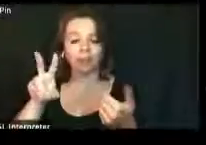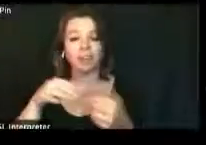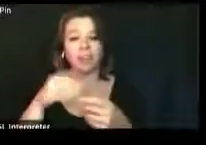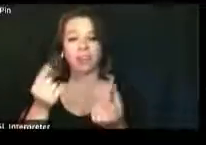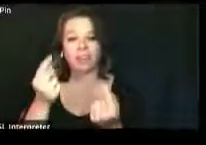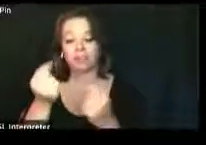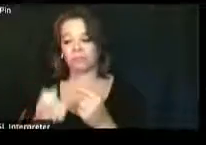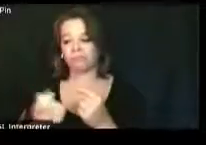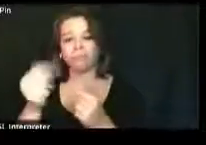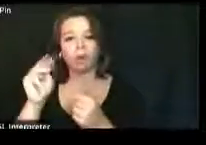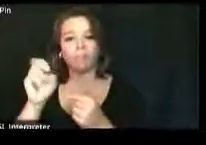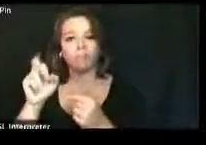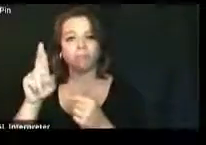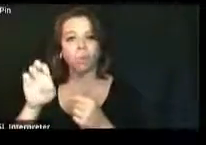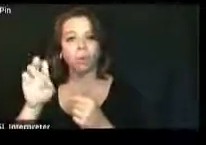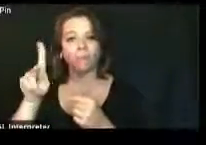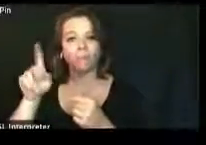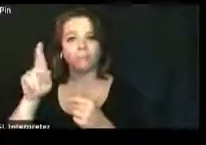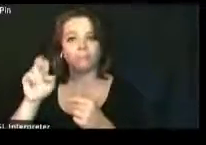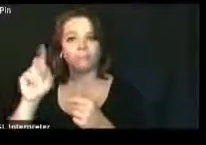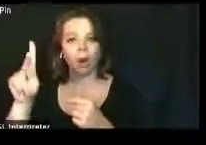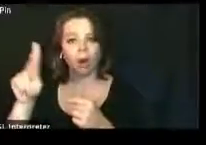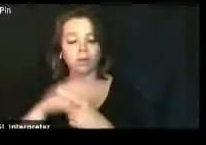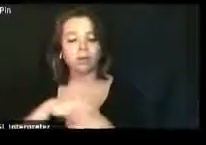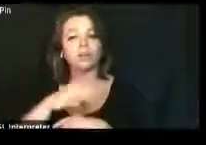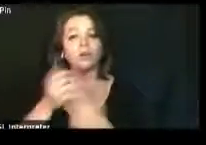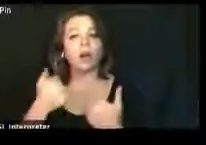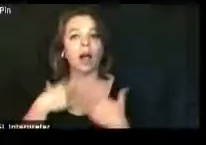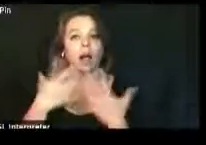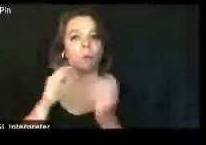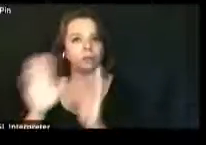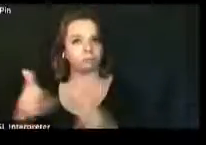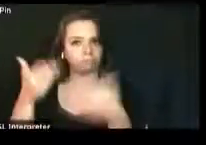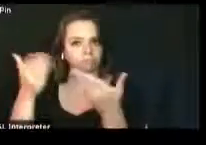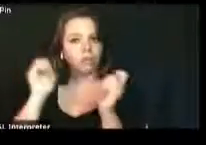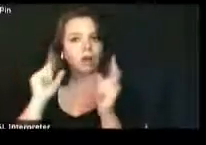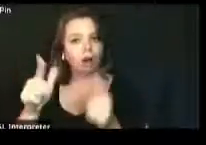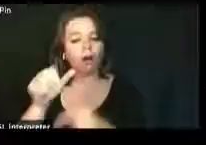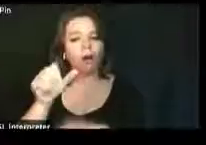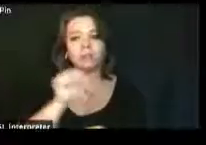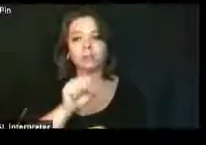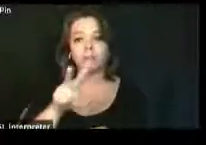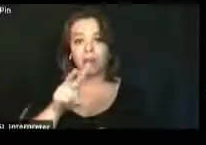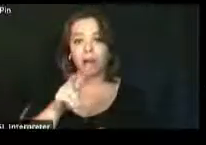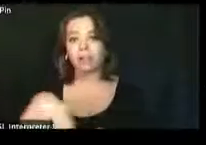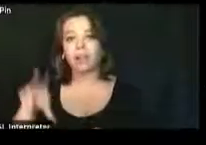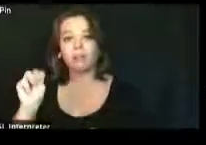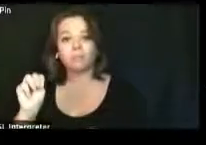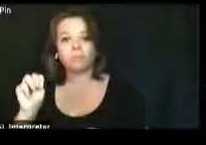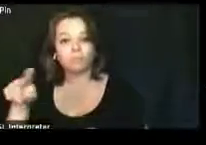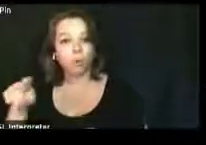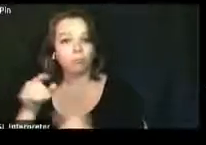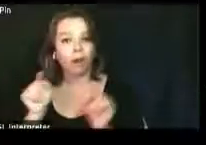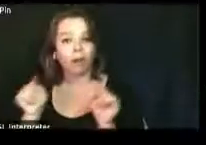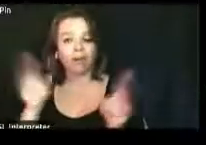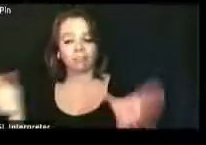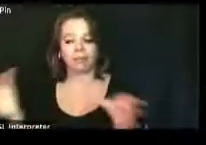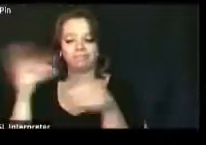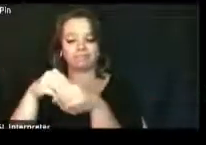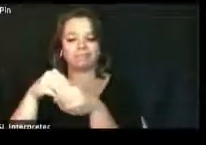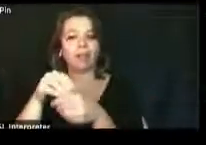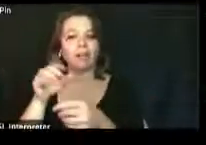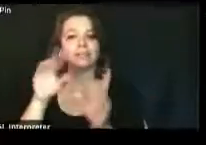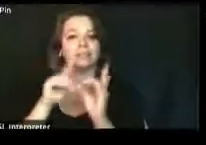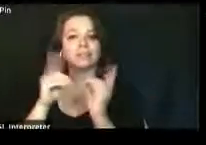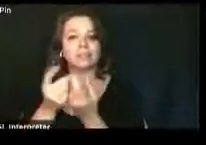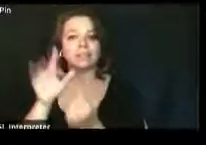Park. And I would like to suggest that all of Simi Valley and Moore Park be included in District 25.